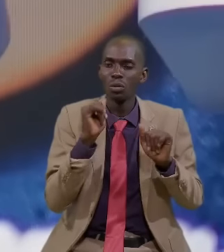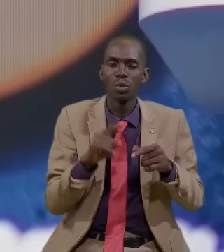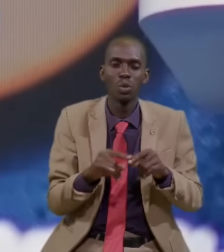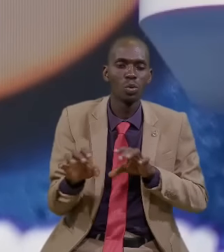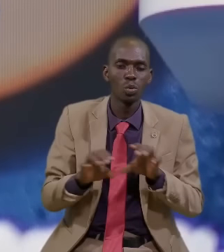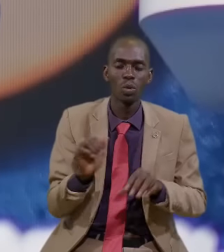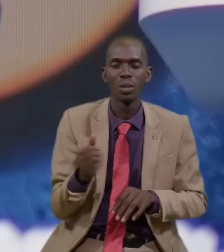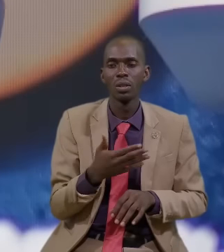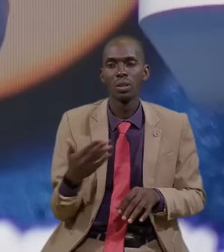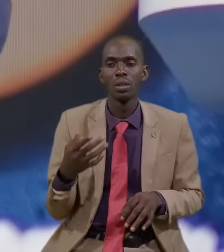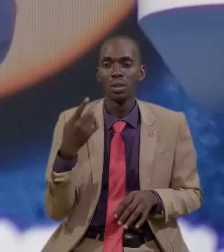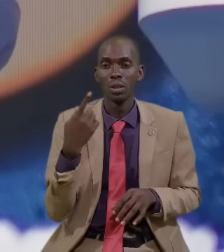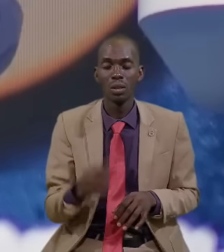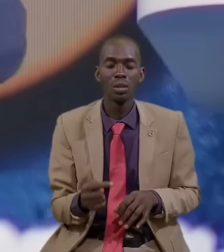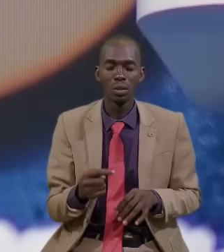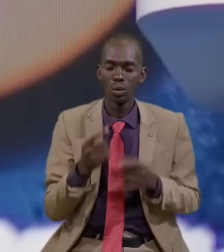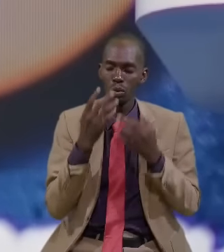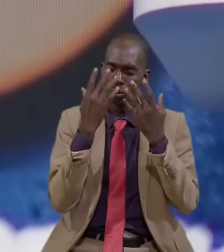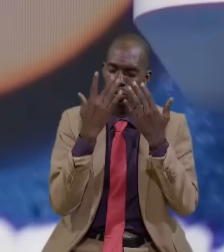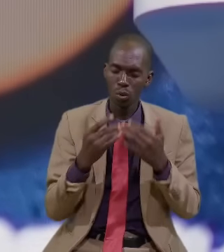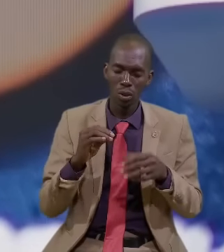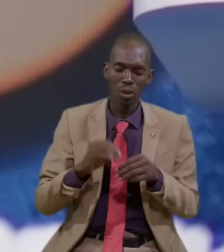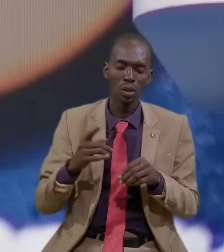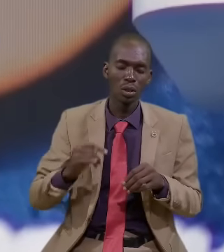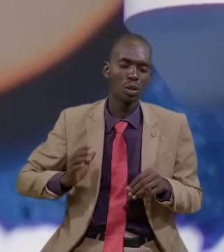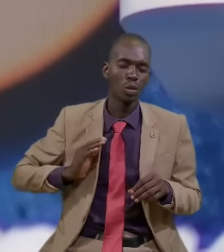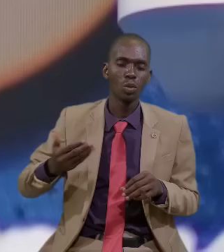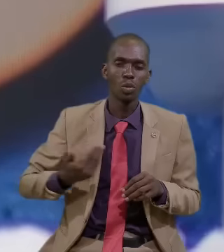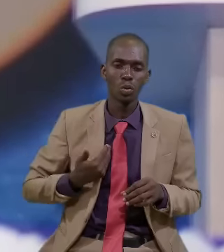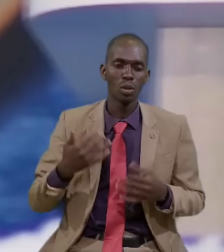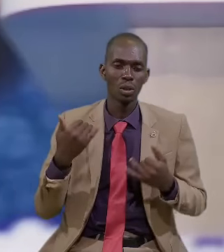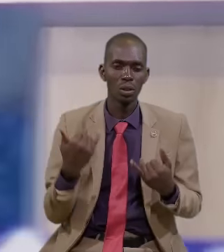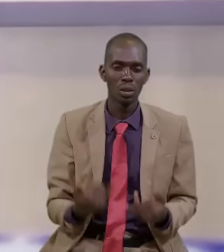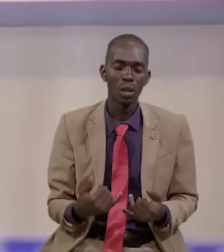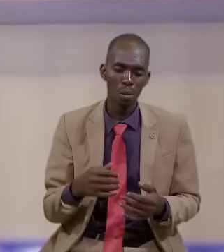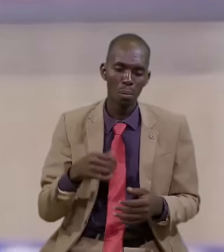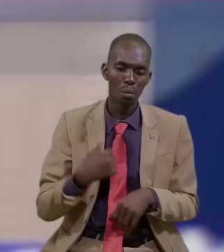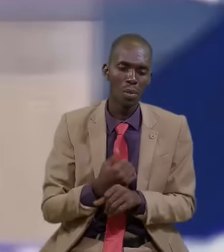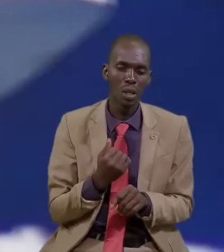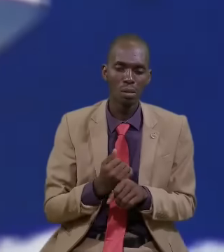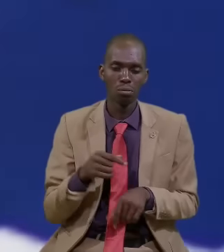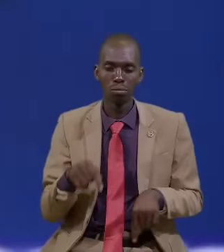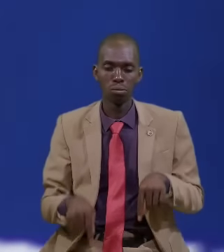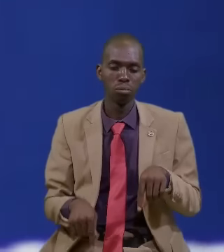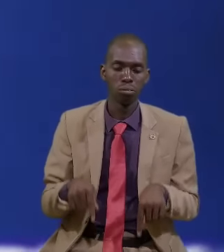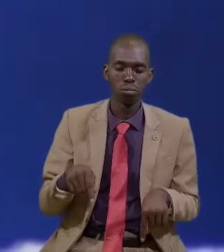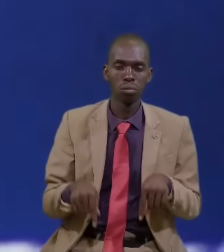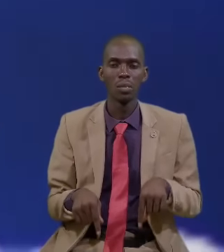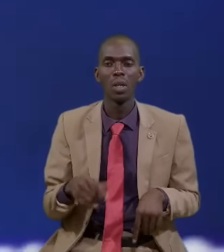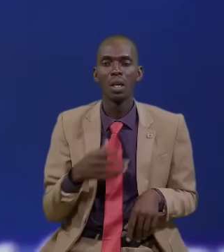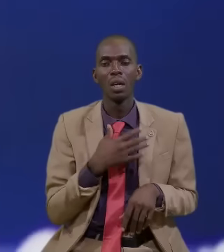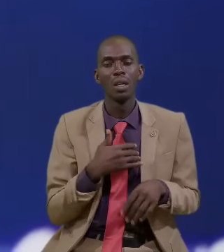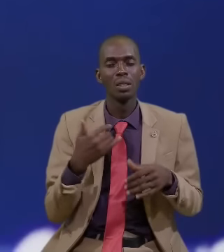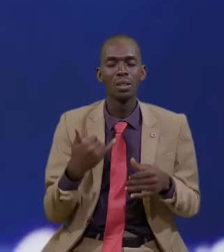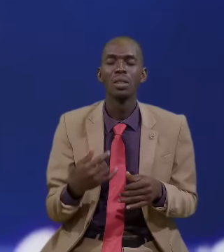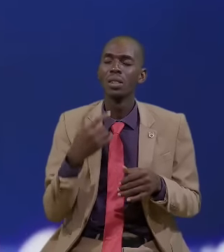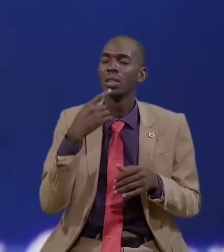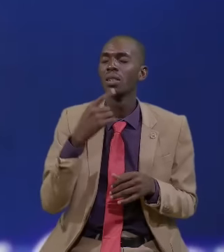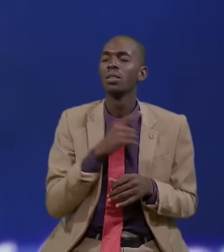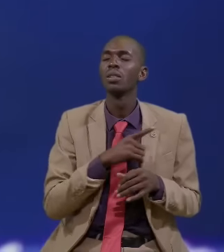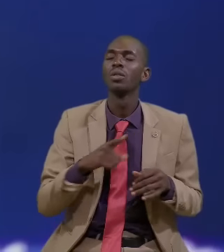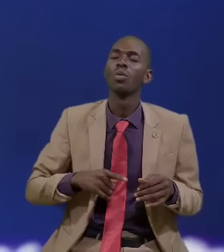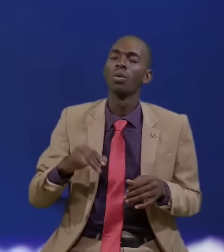soul paralyzed all his efforts. And so he said, oh Lord, I need healing for my soul.